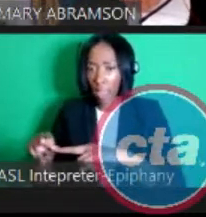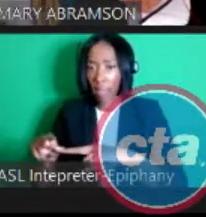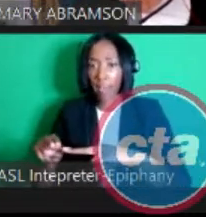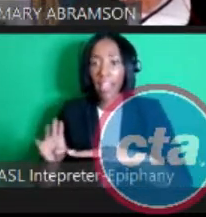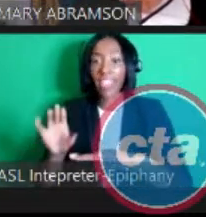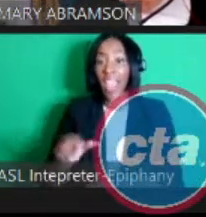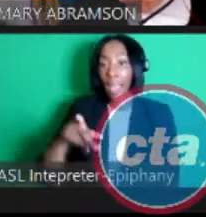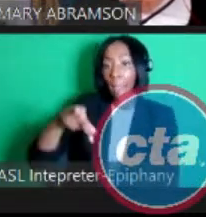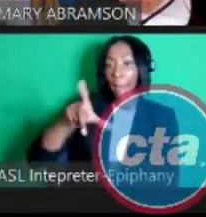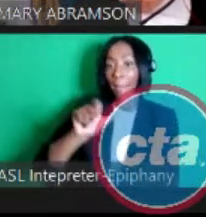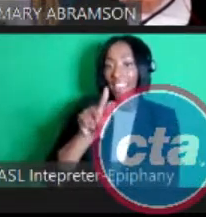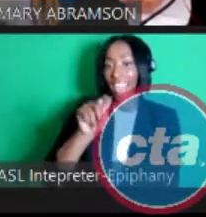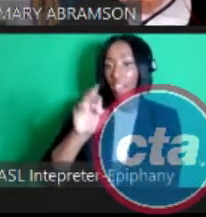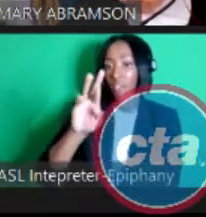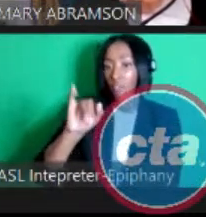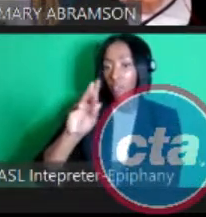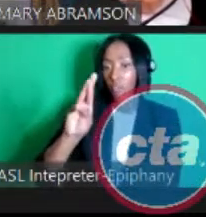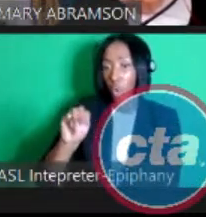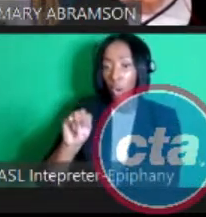running east and west.